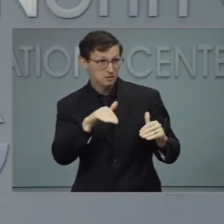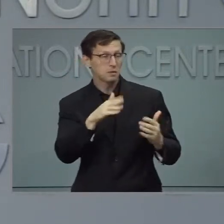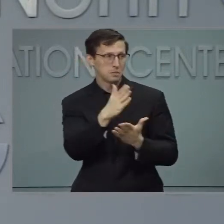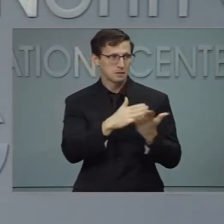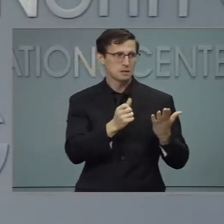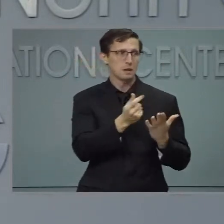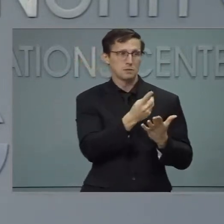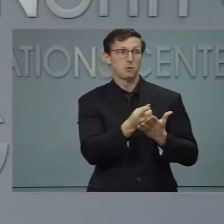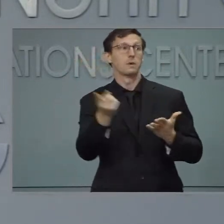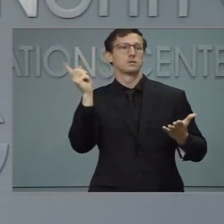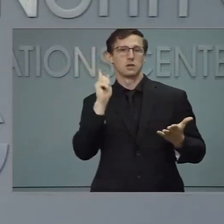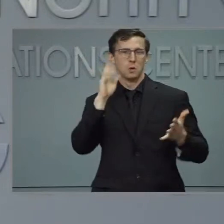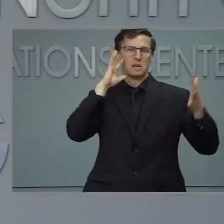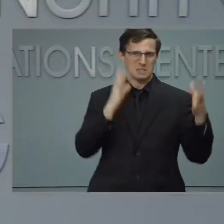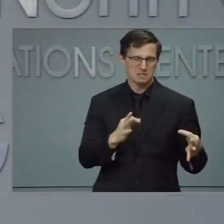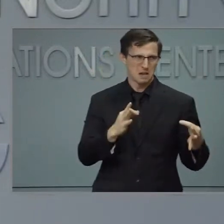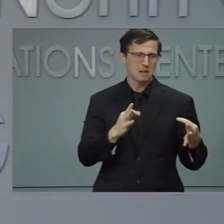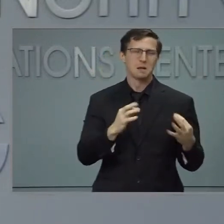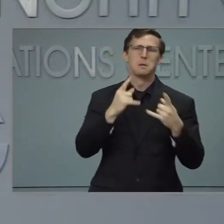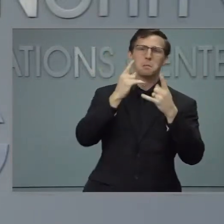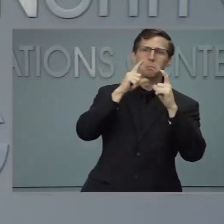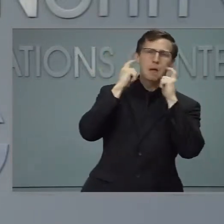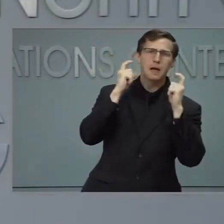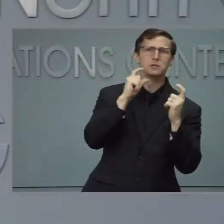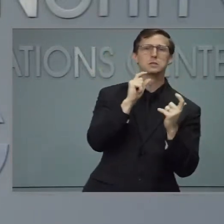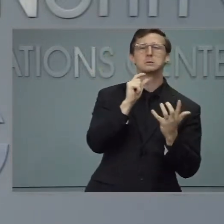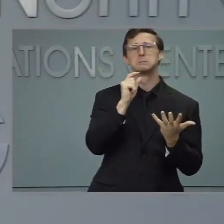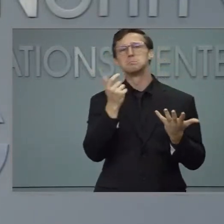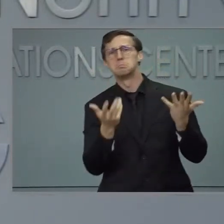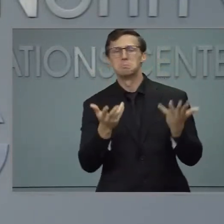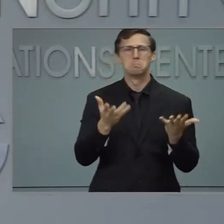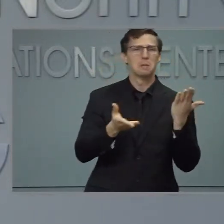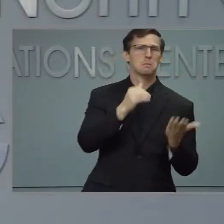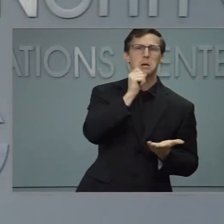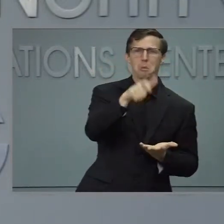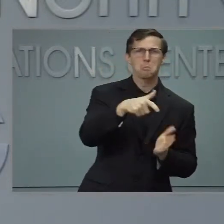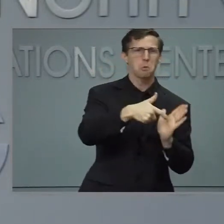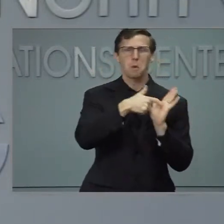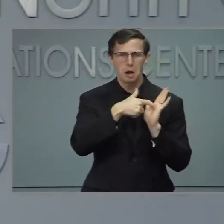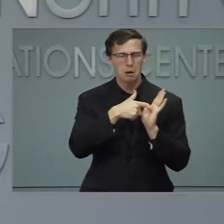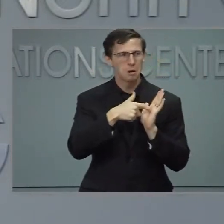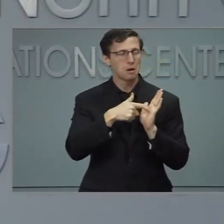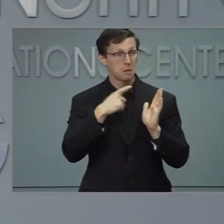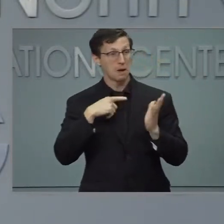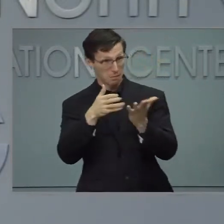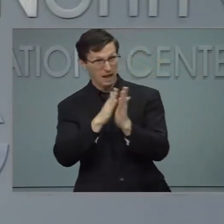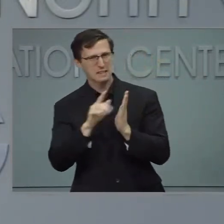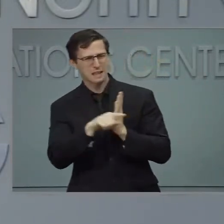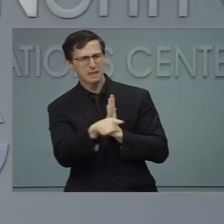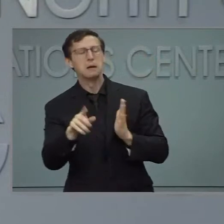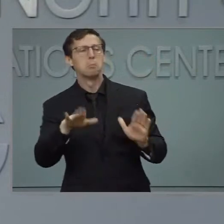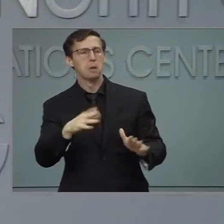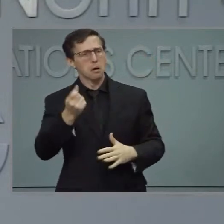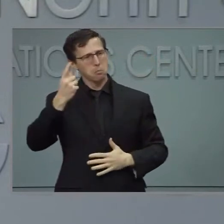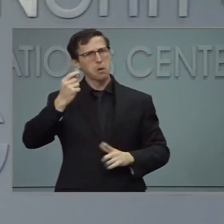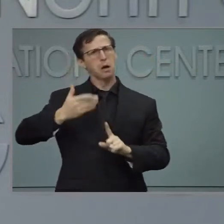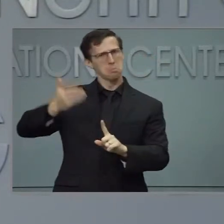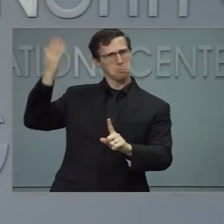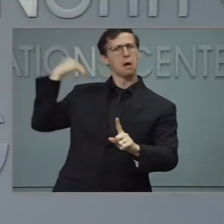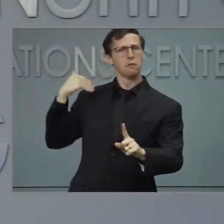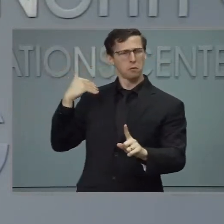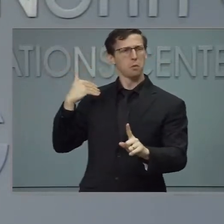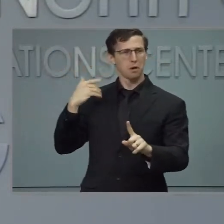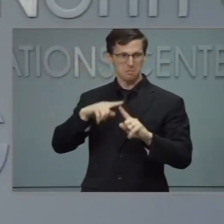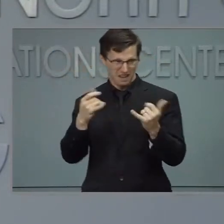ago to make masks optional to look at this again. I mean, look at where the numbers are. Look at